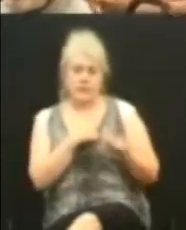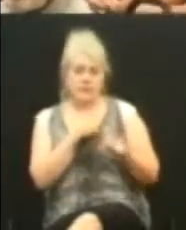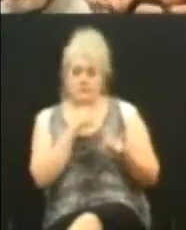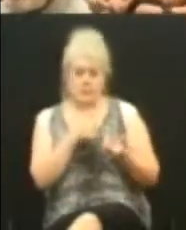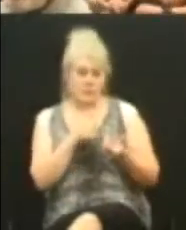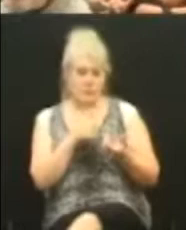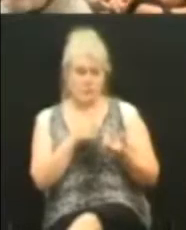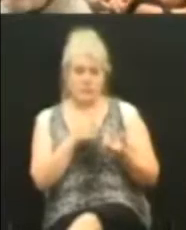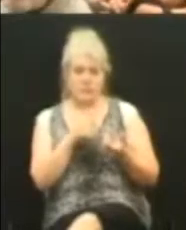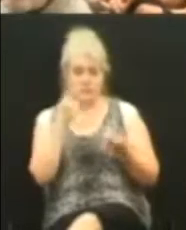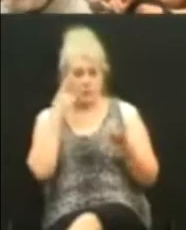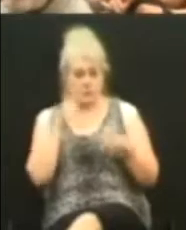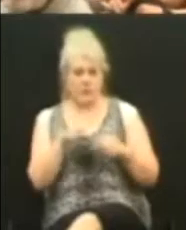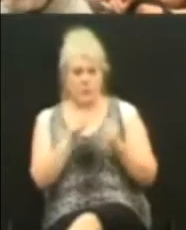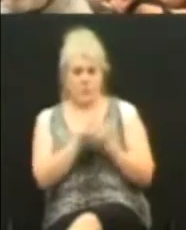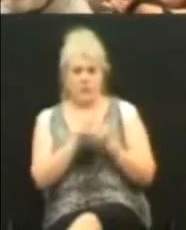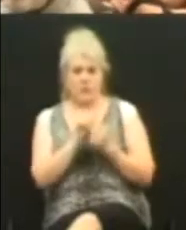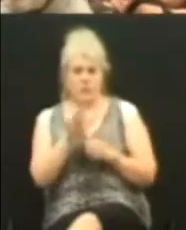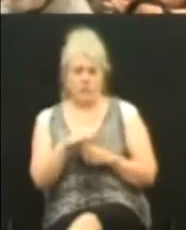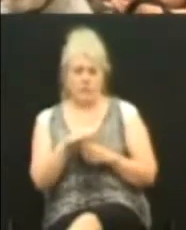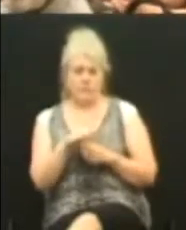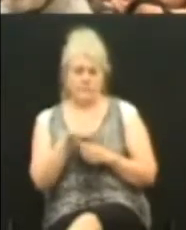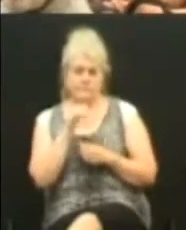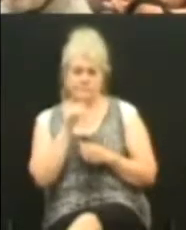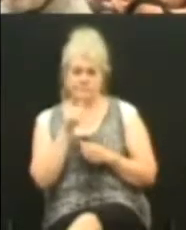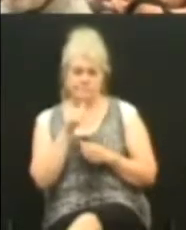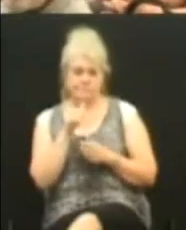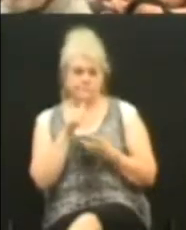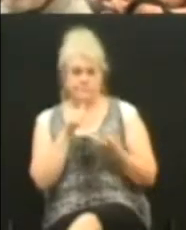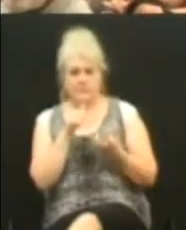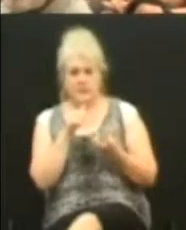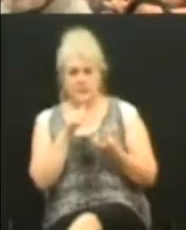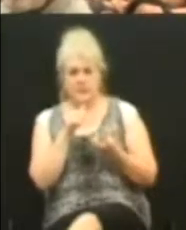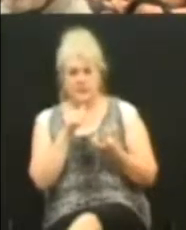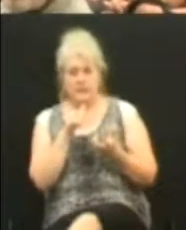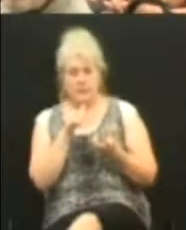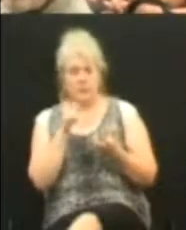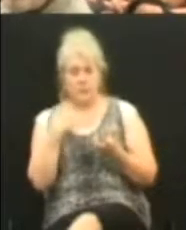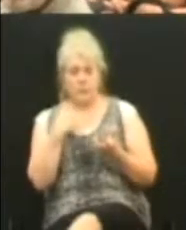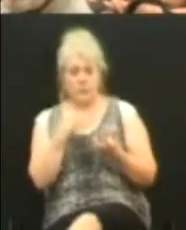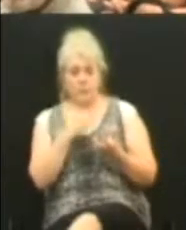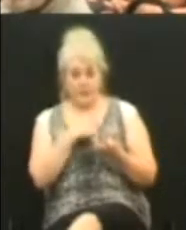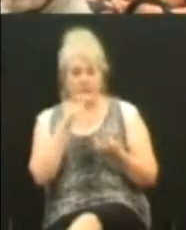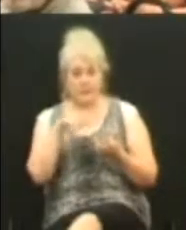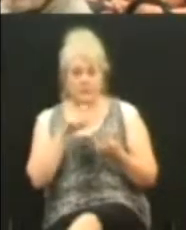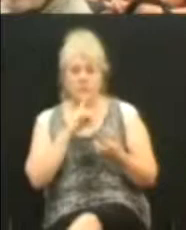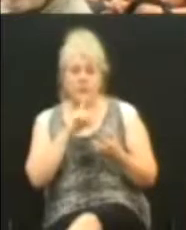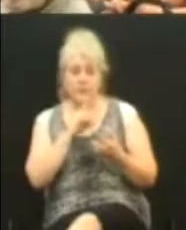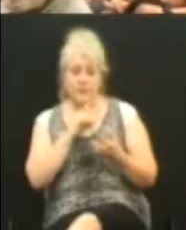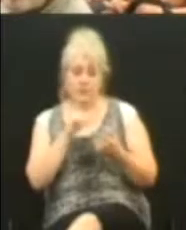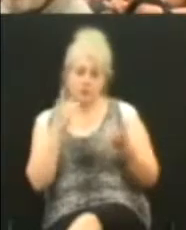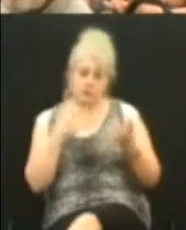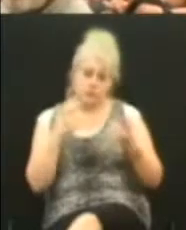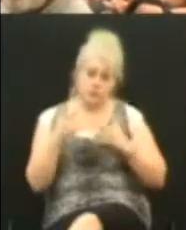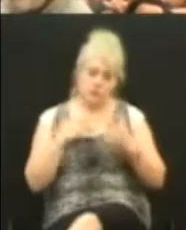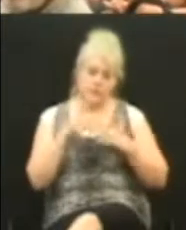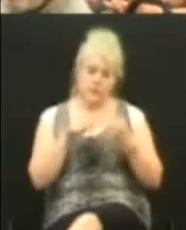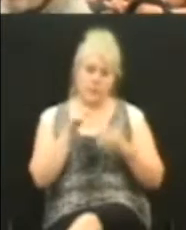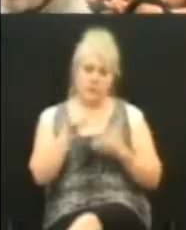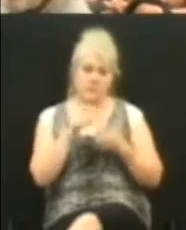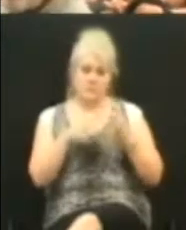members, I'm sure you're aware that in its inorganic form, arsenic is used in the production in pesticides, treated wood products, herbicides, and